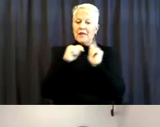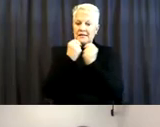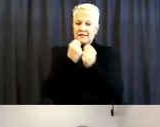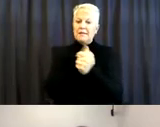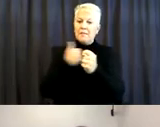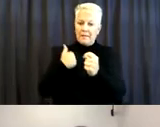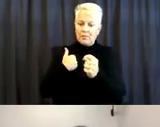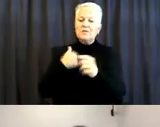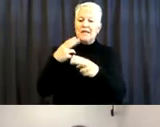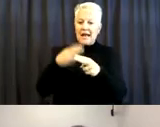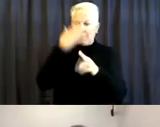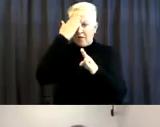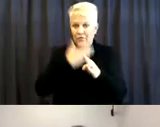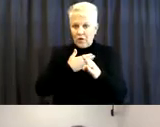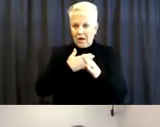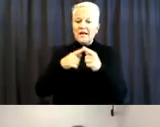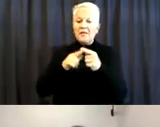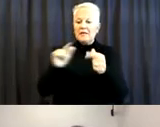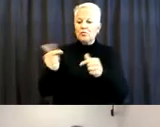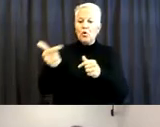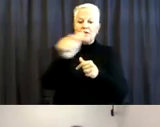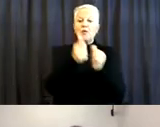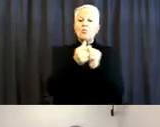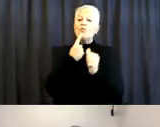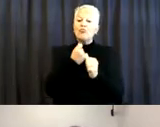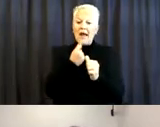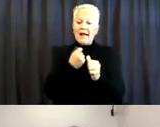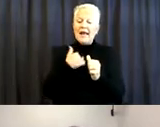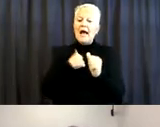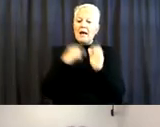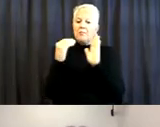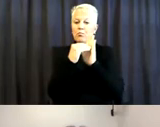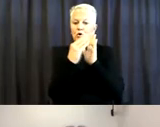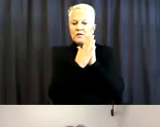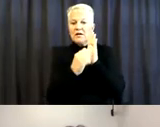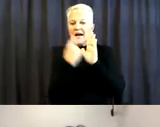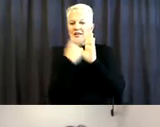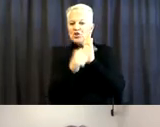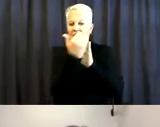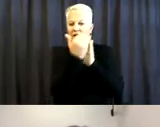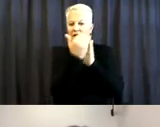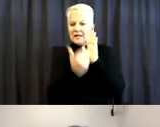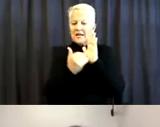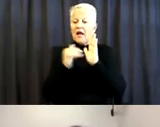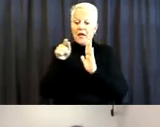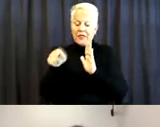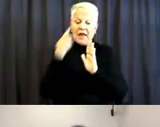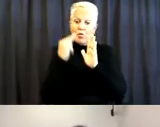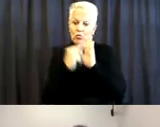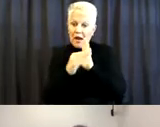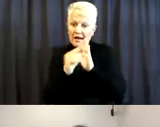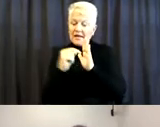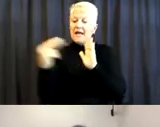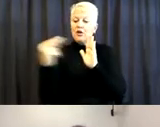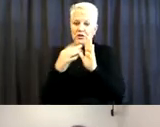and read and a checkoff list so that it is it's acknowledged that they have read that and looked at it a lot. It's